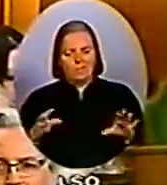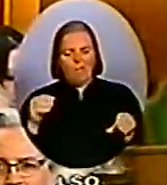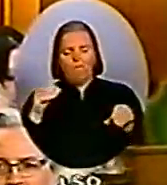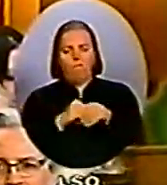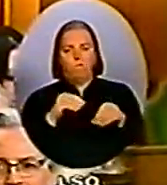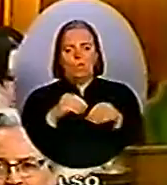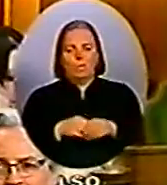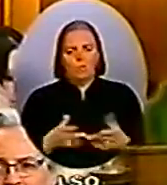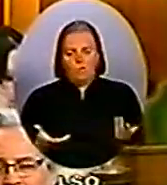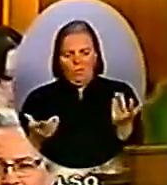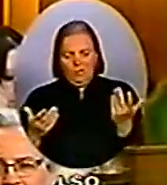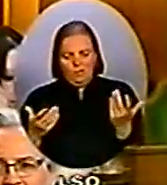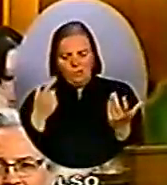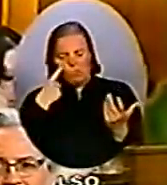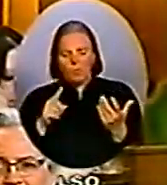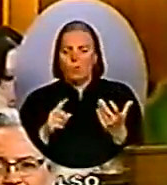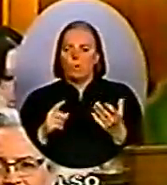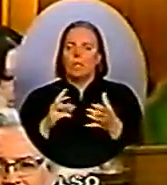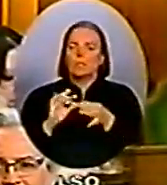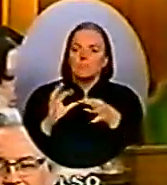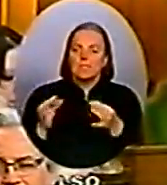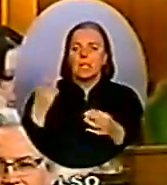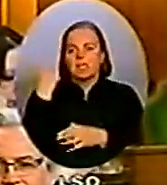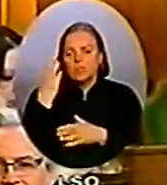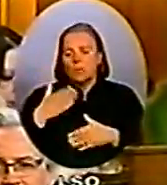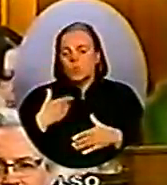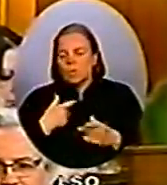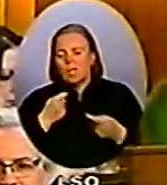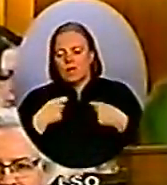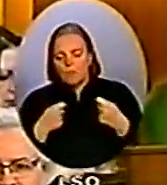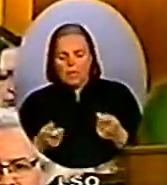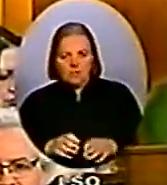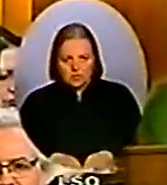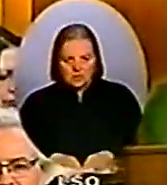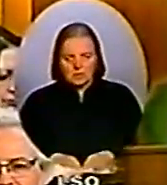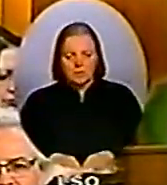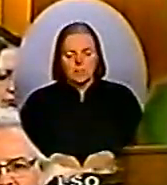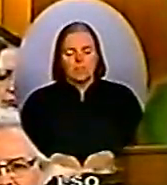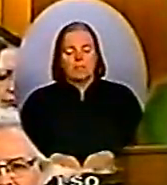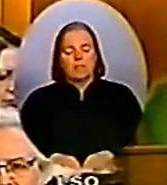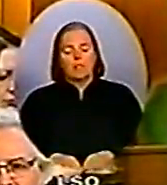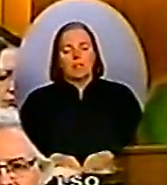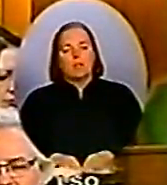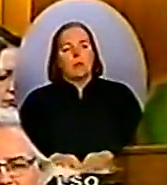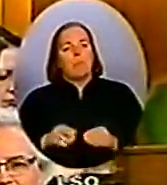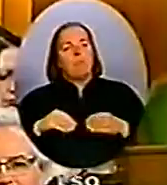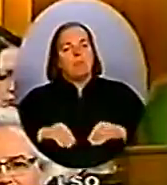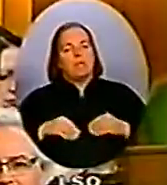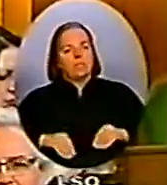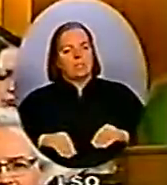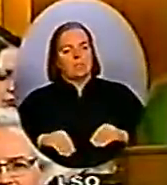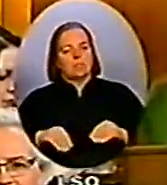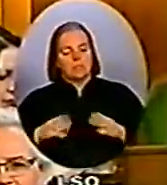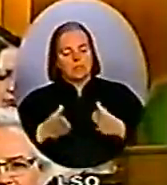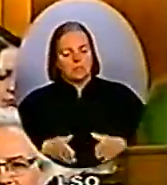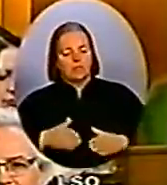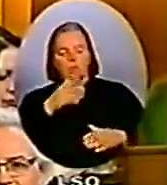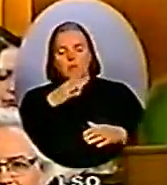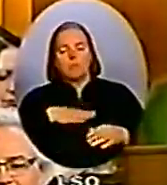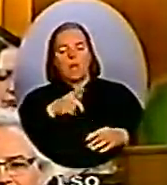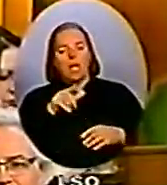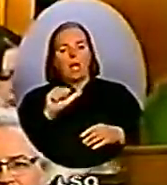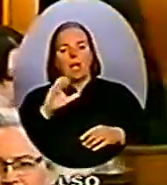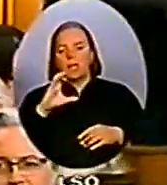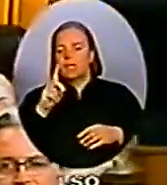dubious amounts of lavish spending. The Prime Minister's obsession with secrecy is allowing his ministers to break the rules time and time